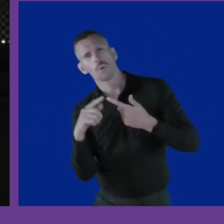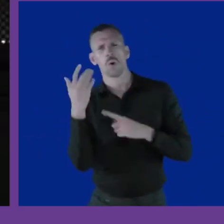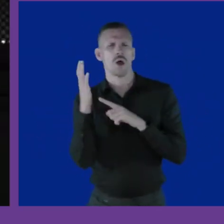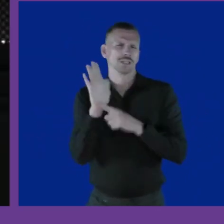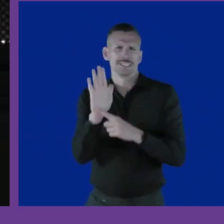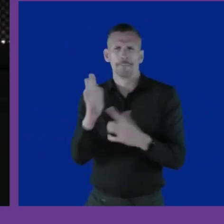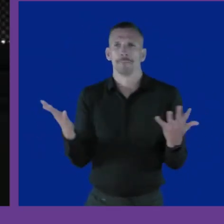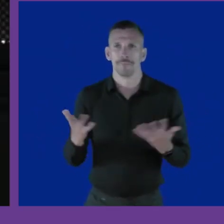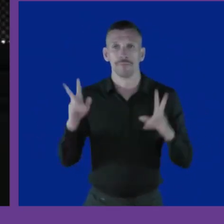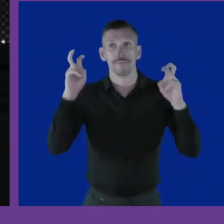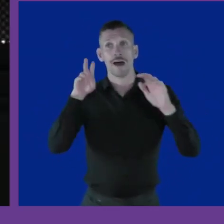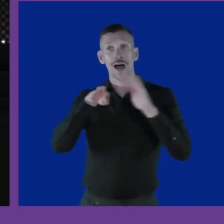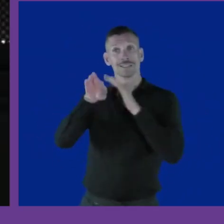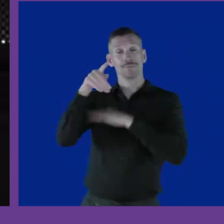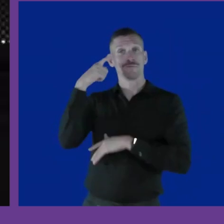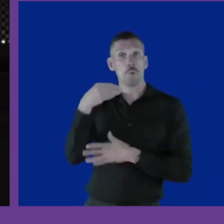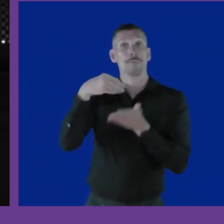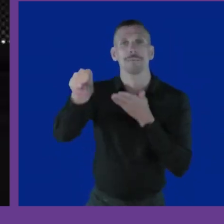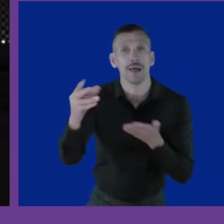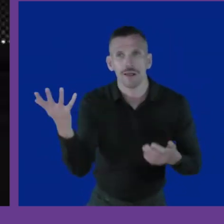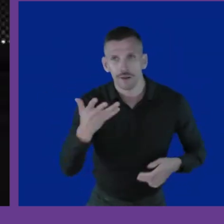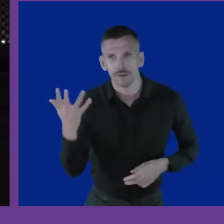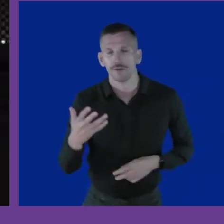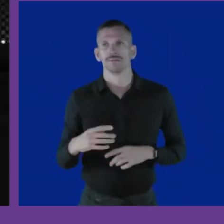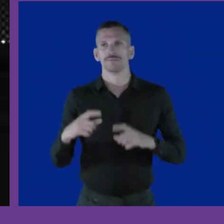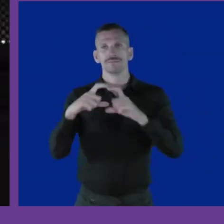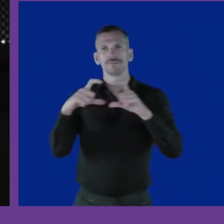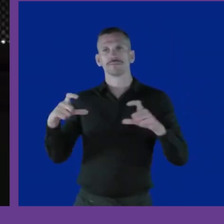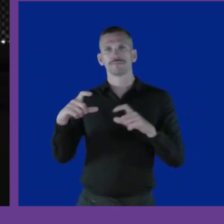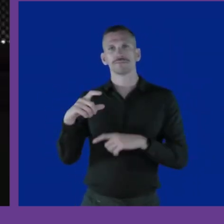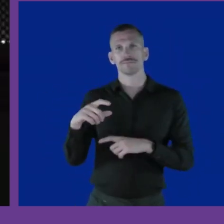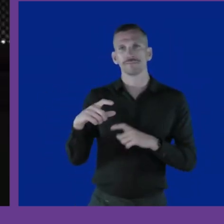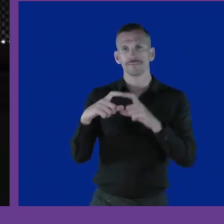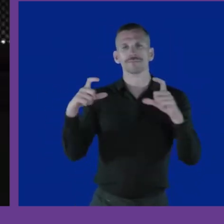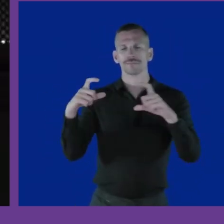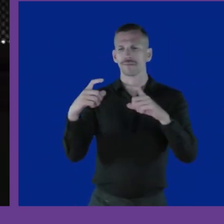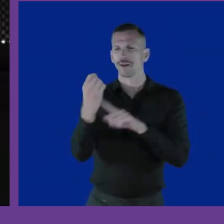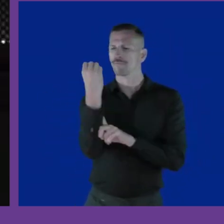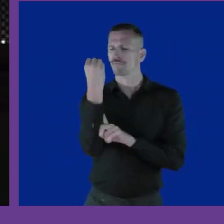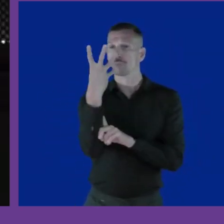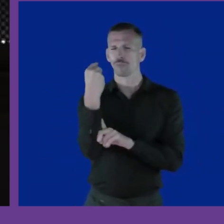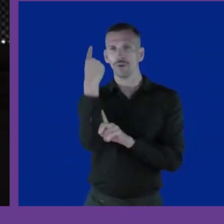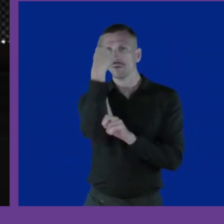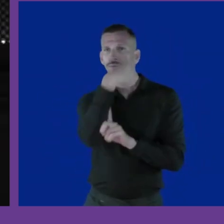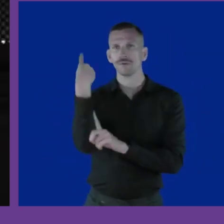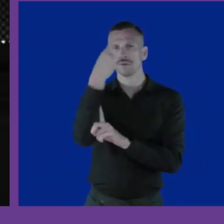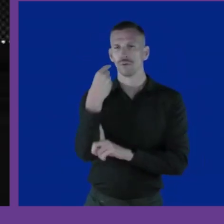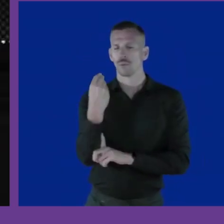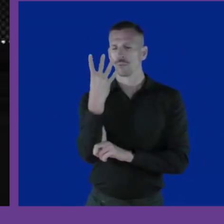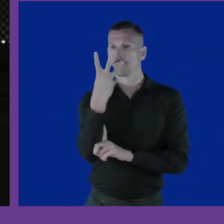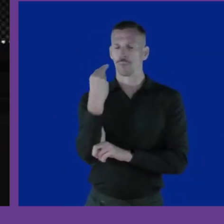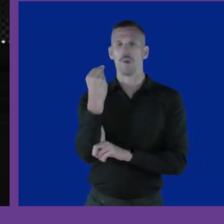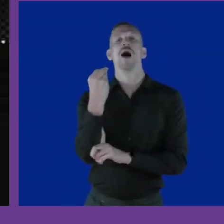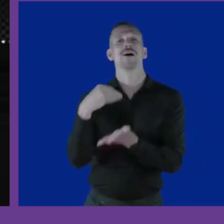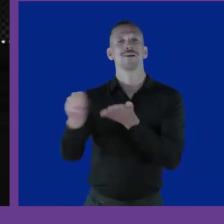in payments is the biometric card, which is really a very innovative product that is already available now,